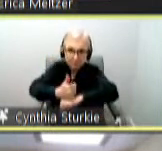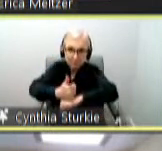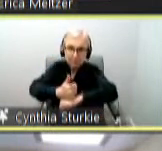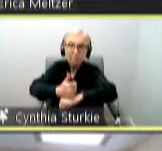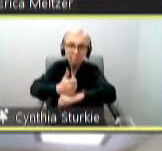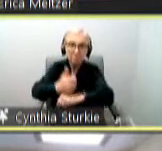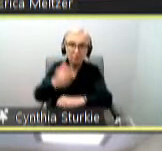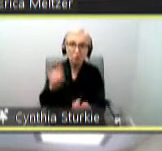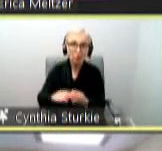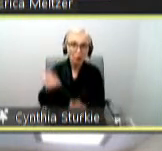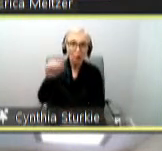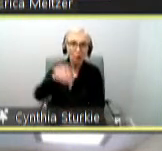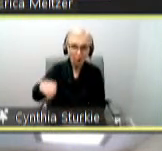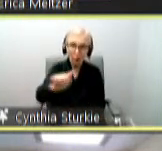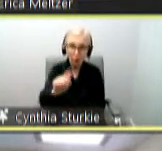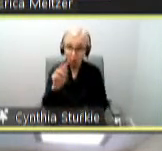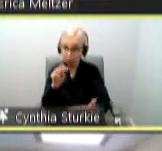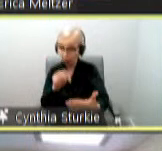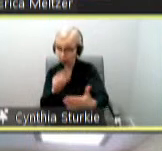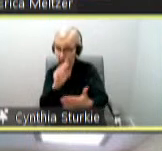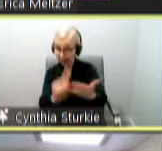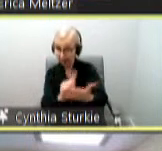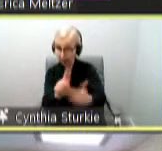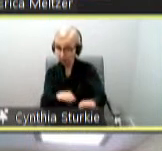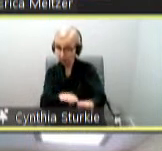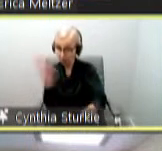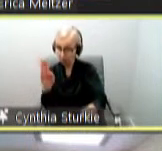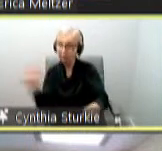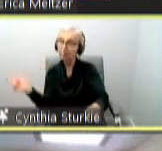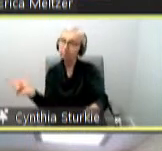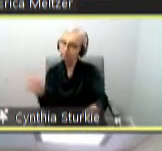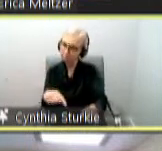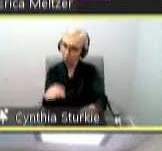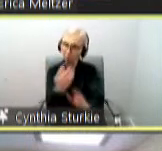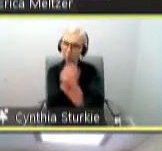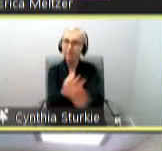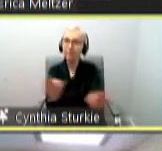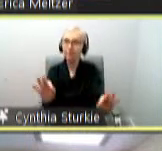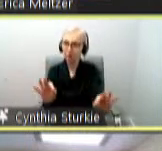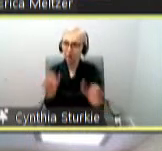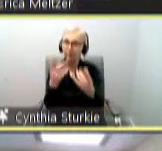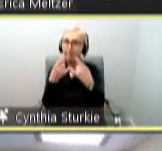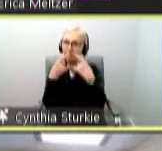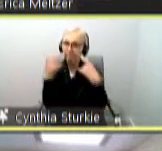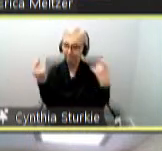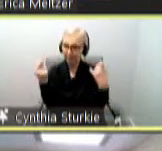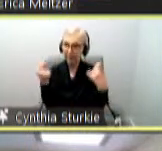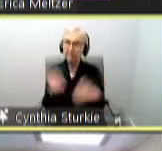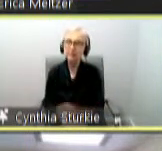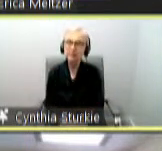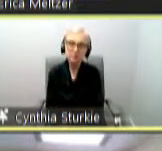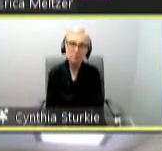figure out what their hours are, and then go and get your free supply of masks. Next slide.